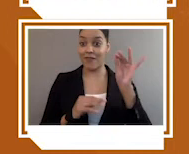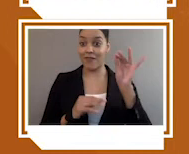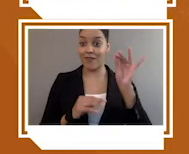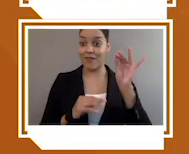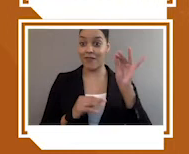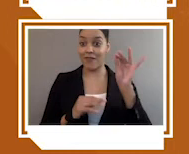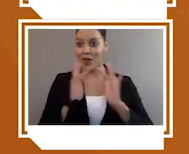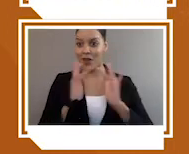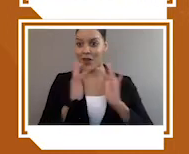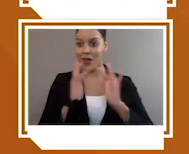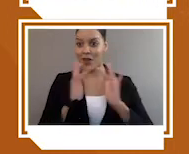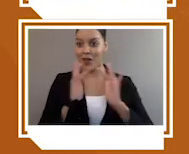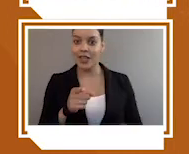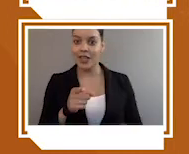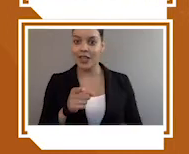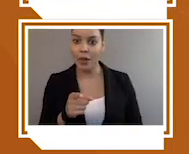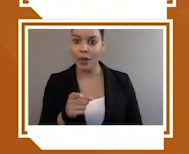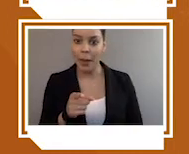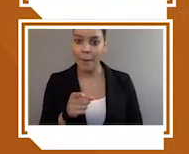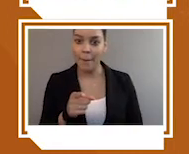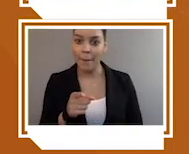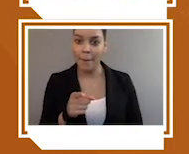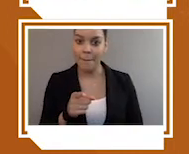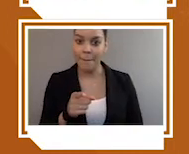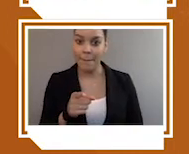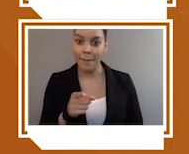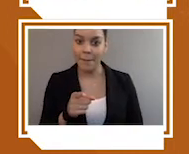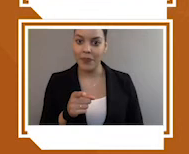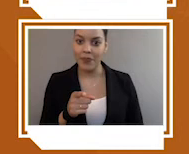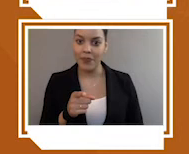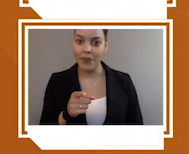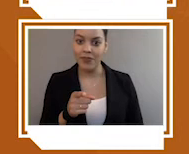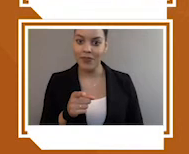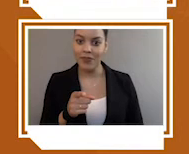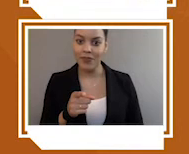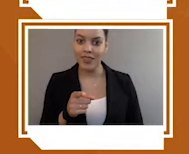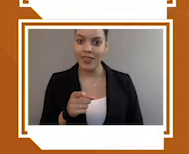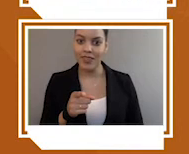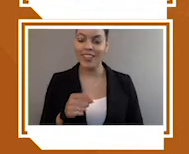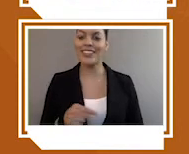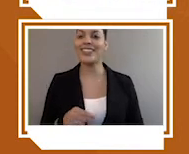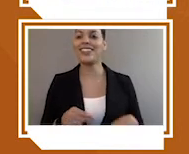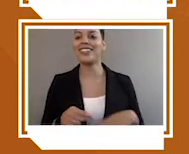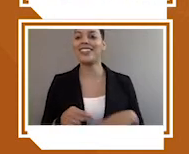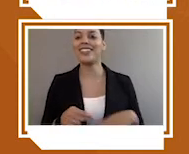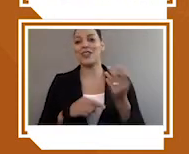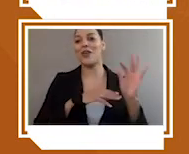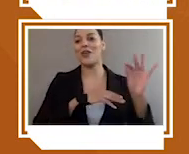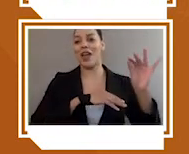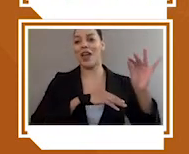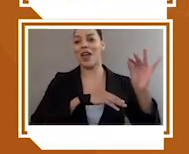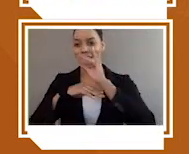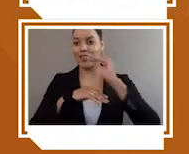Said, I ain't mean to land on his head or nothing, but since I'm here first, give it honor to God who is the head of my